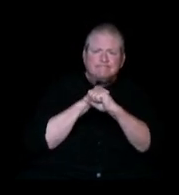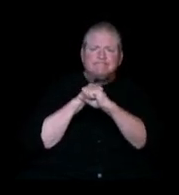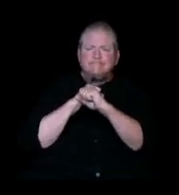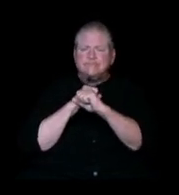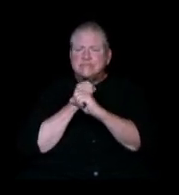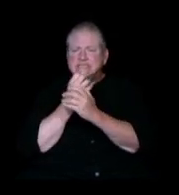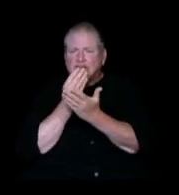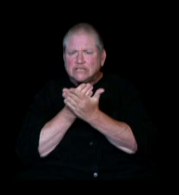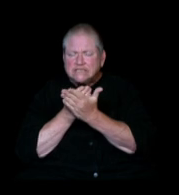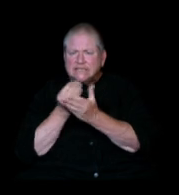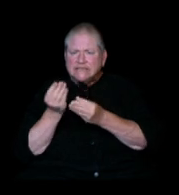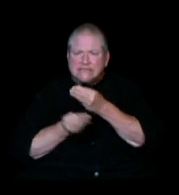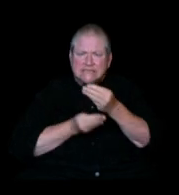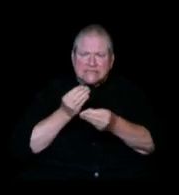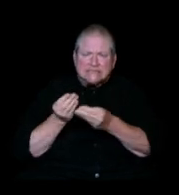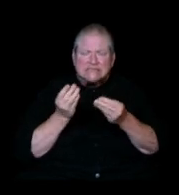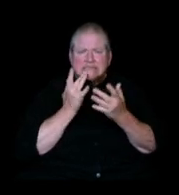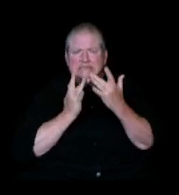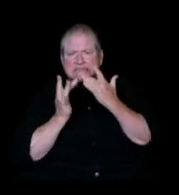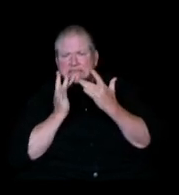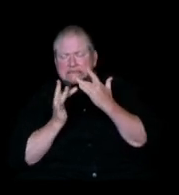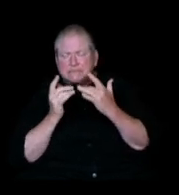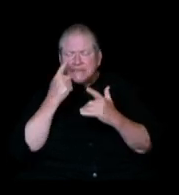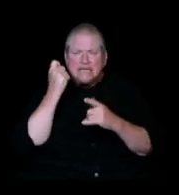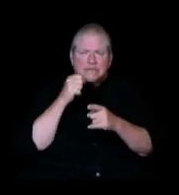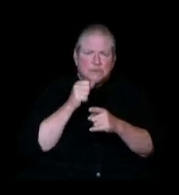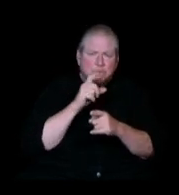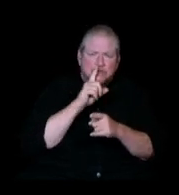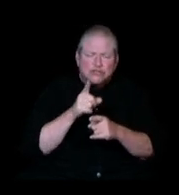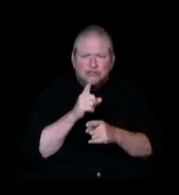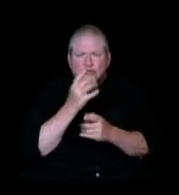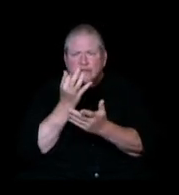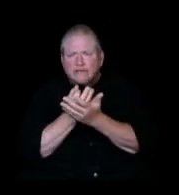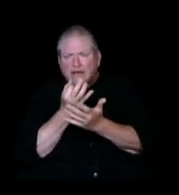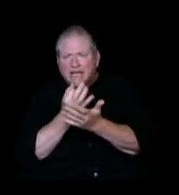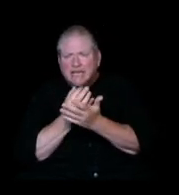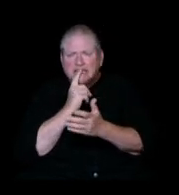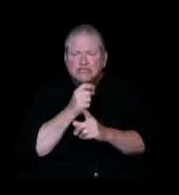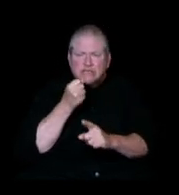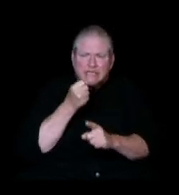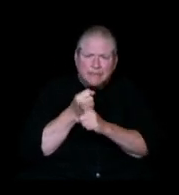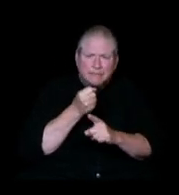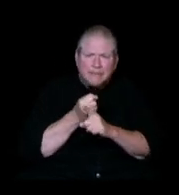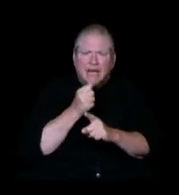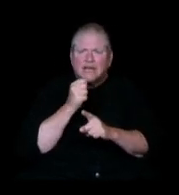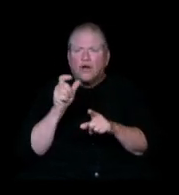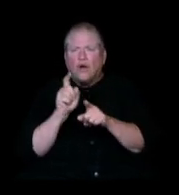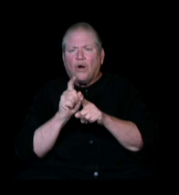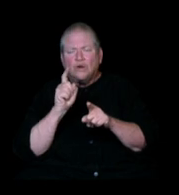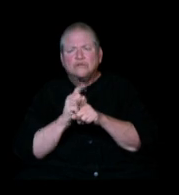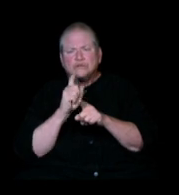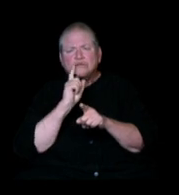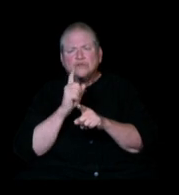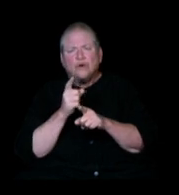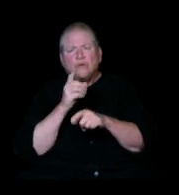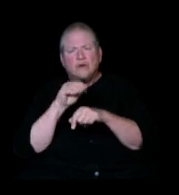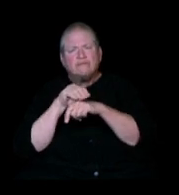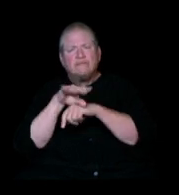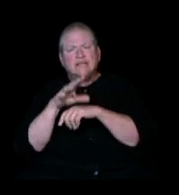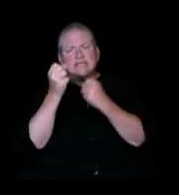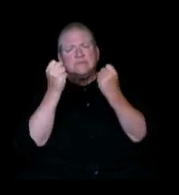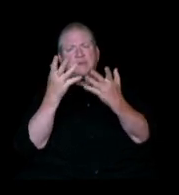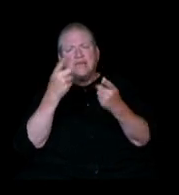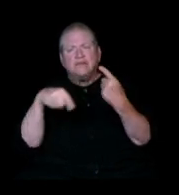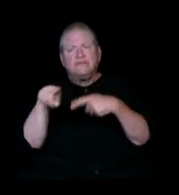the institution from uncertain financial impacts also stretched many of you in ways we weren't expecting.